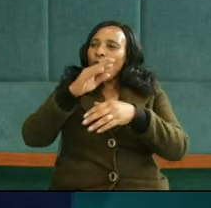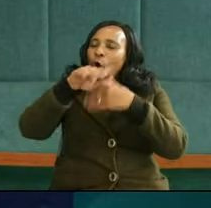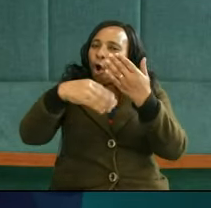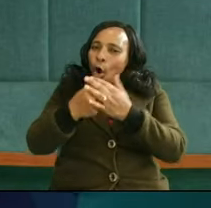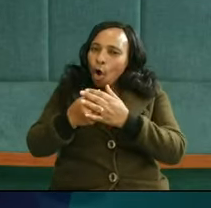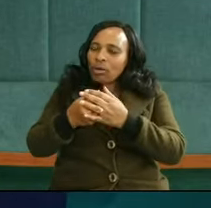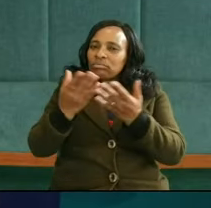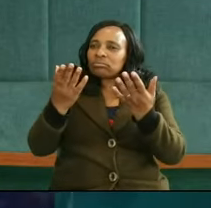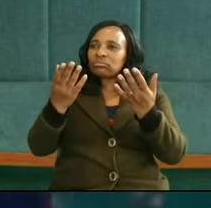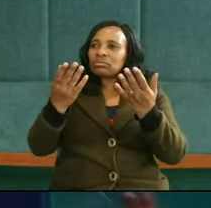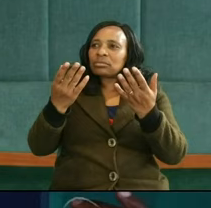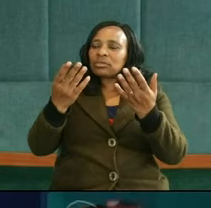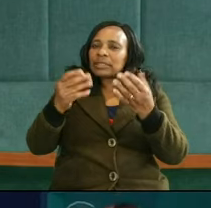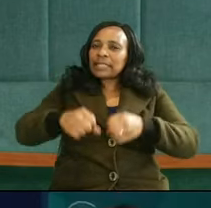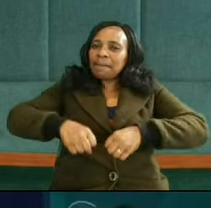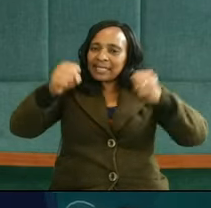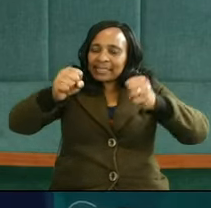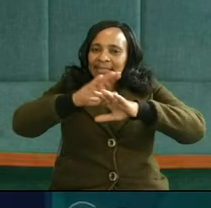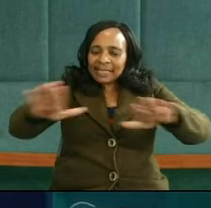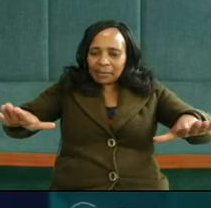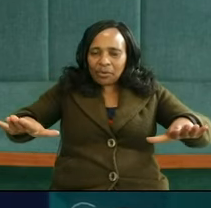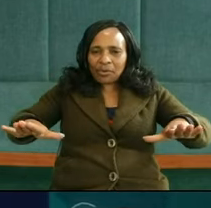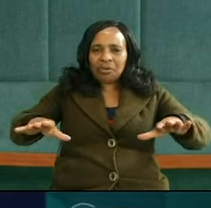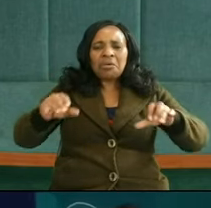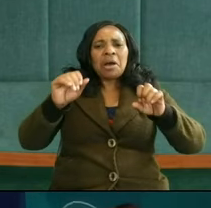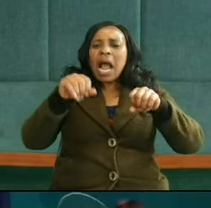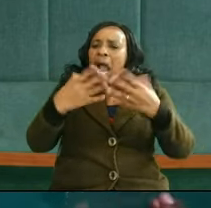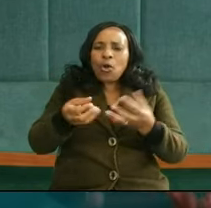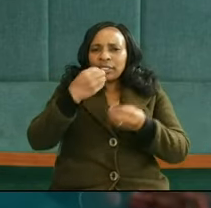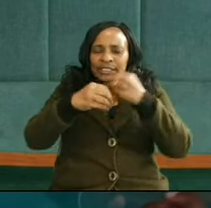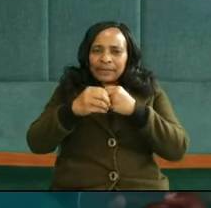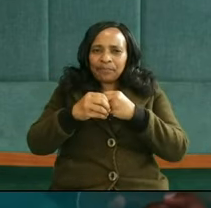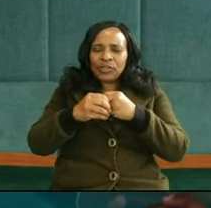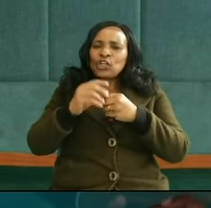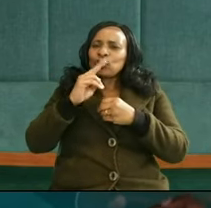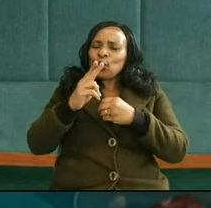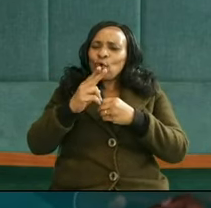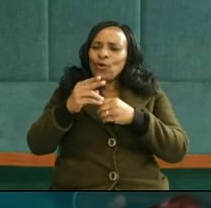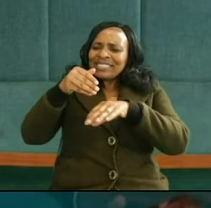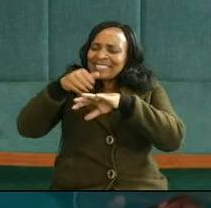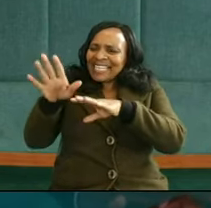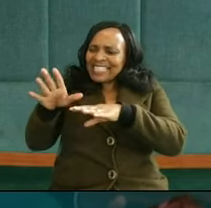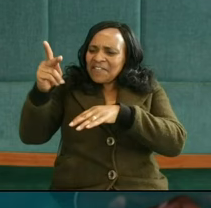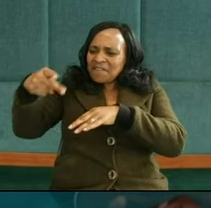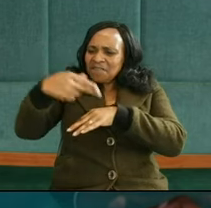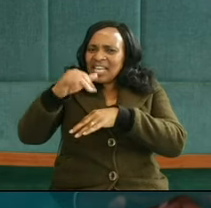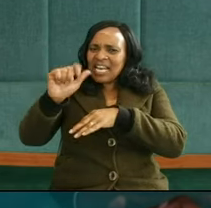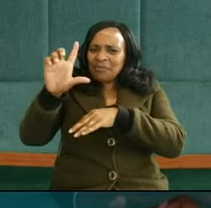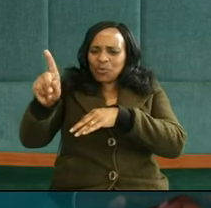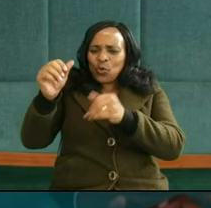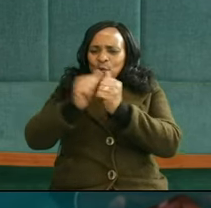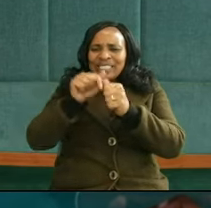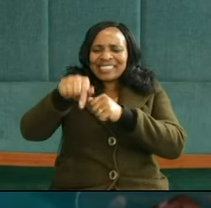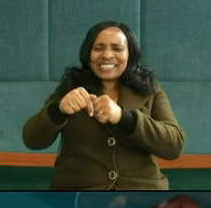fall from the master's table. Probably Philip, with this kind of mindset in him,